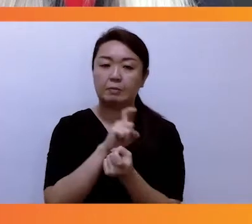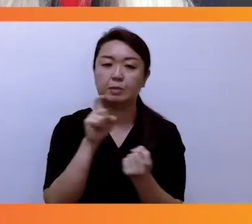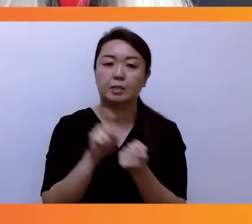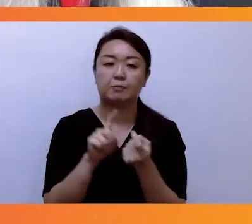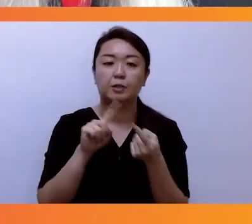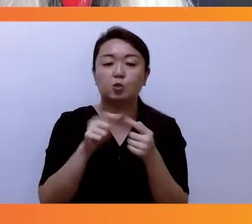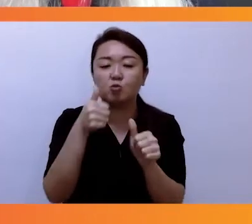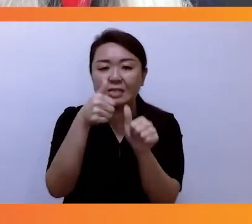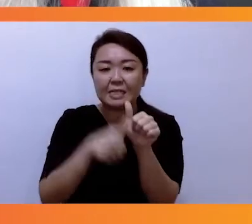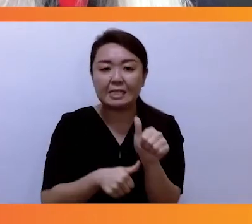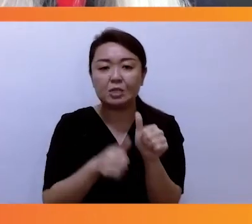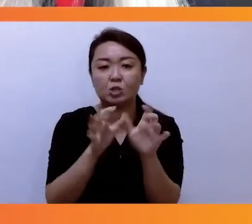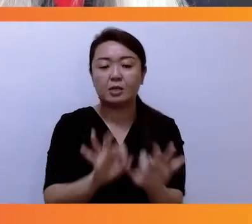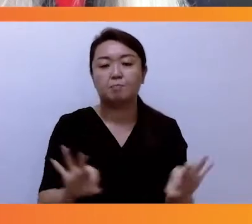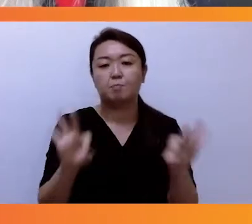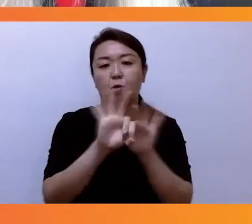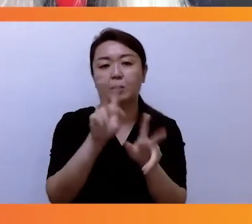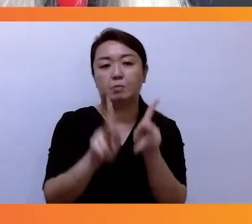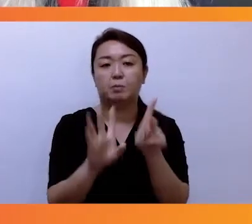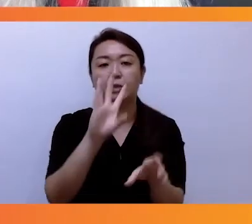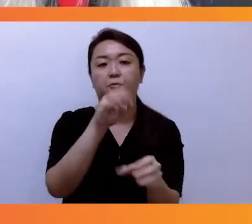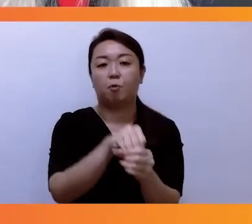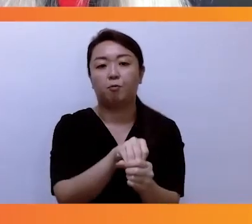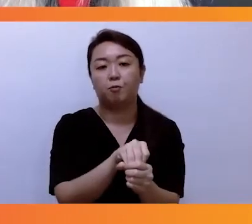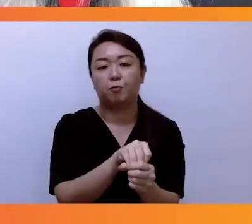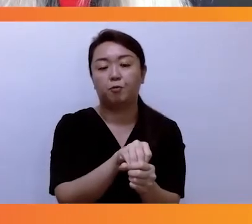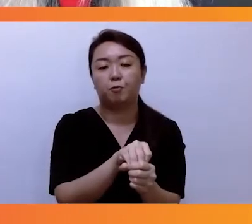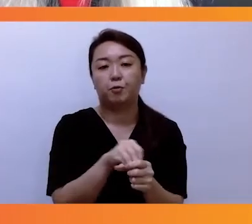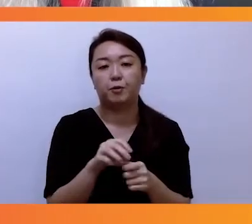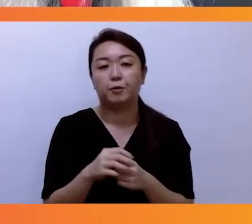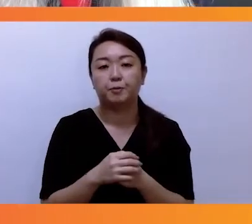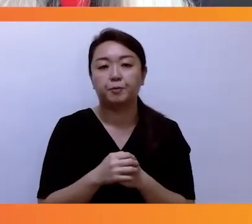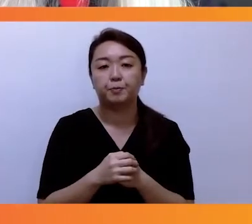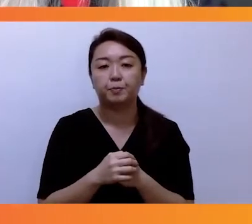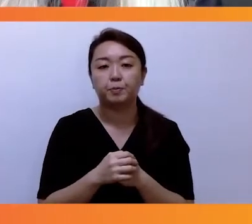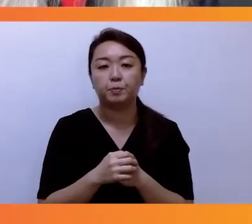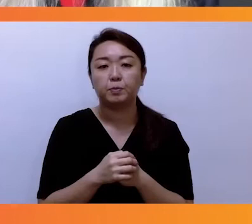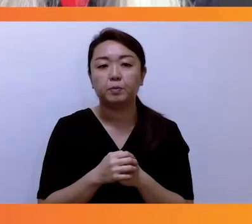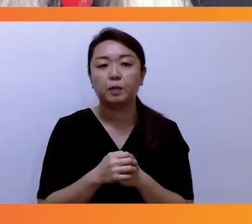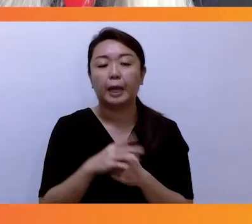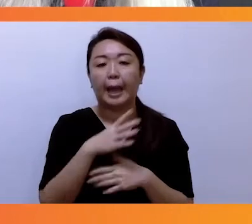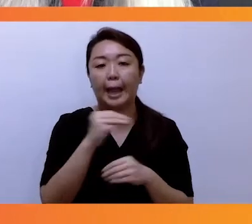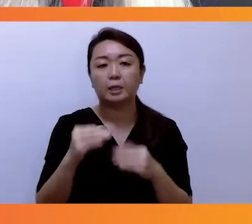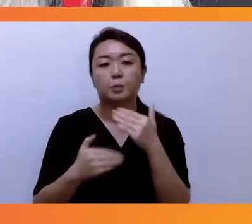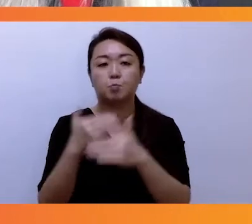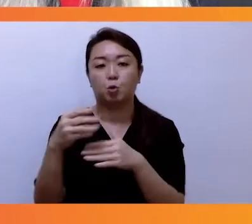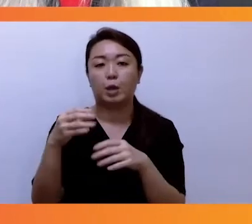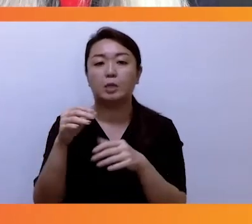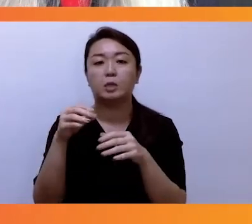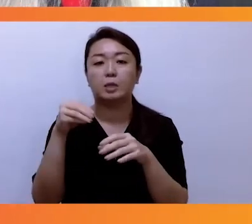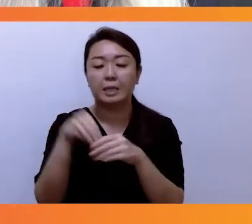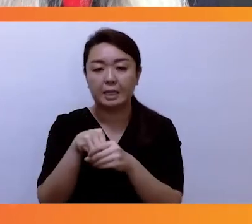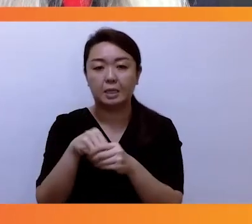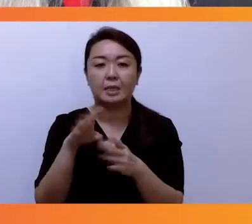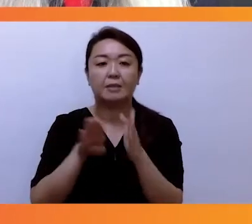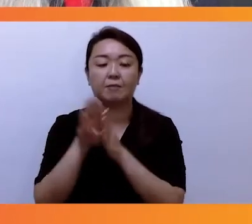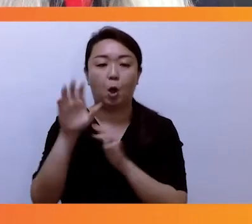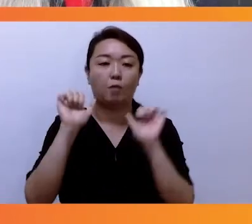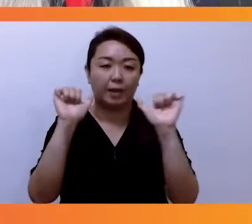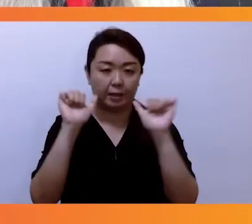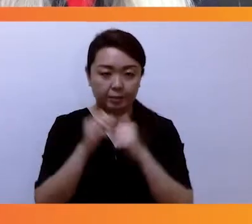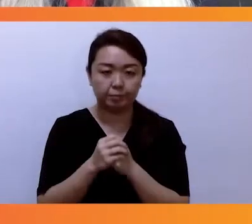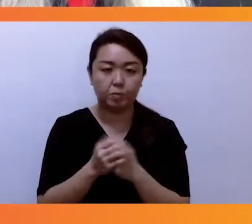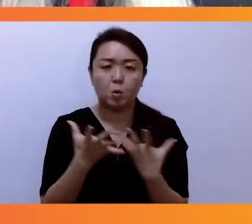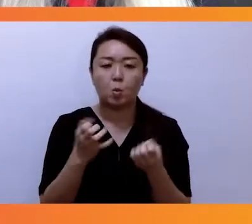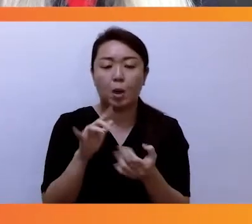very specific to each key stakeholder's progression within the development of athletes.